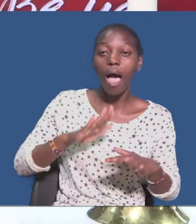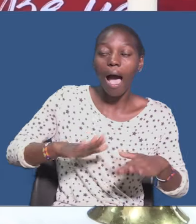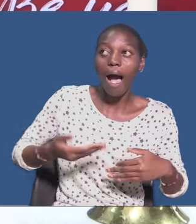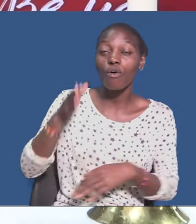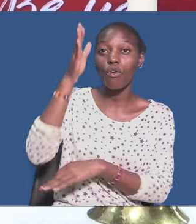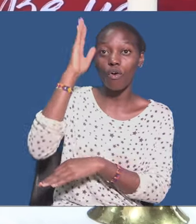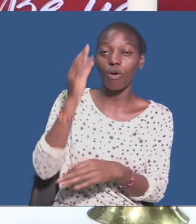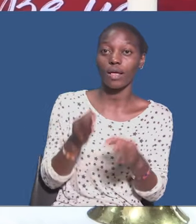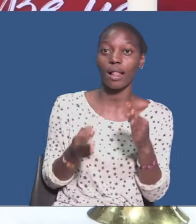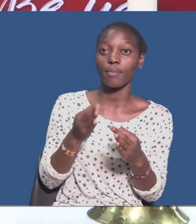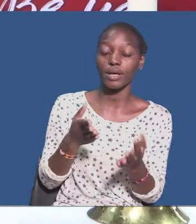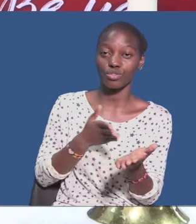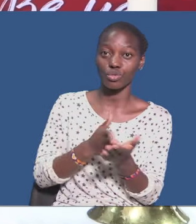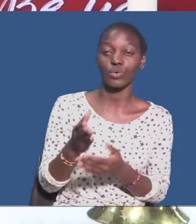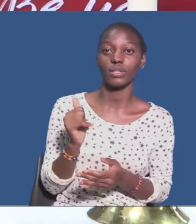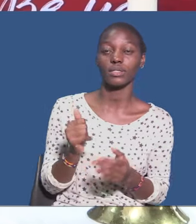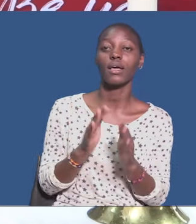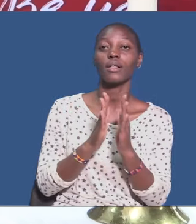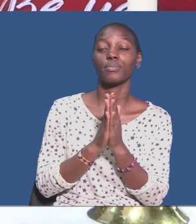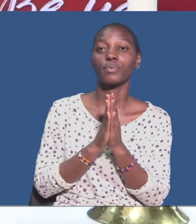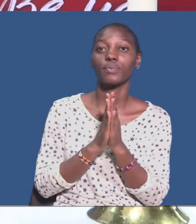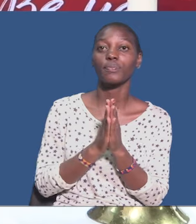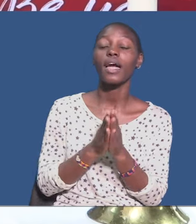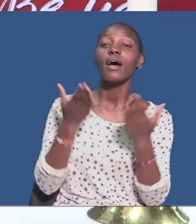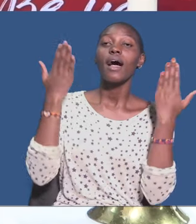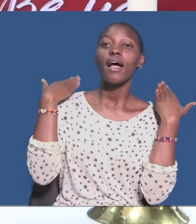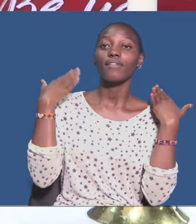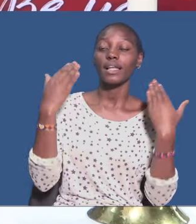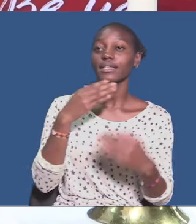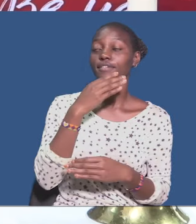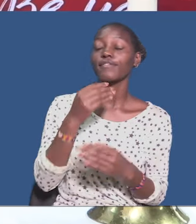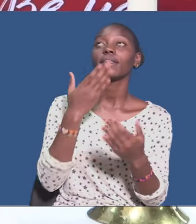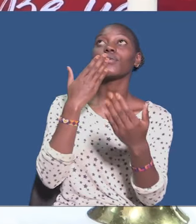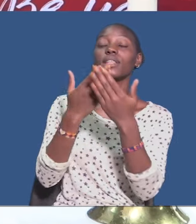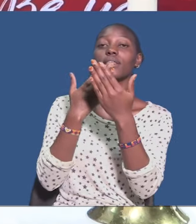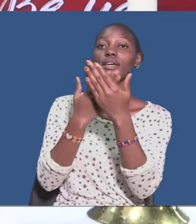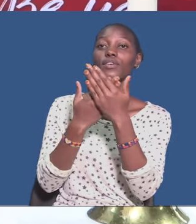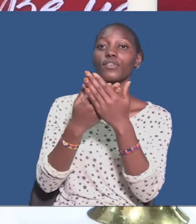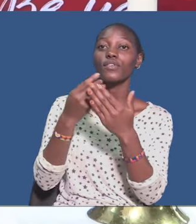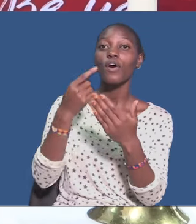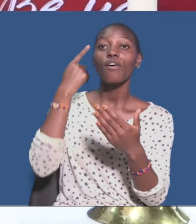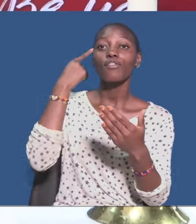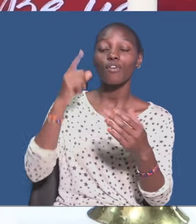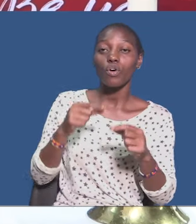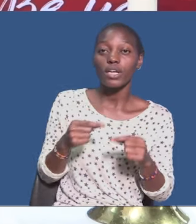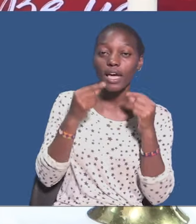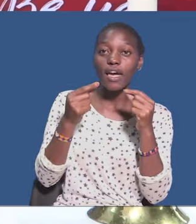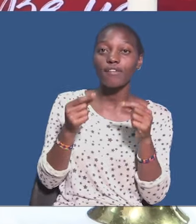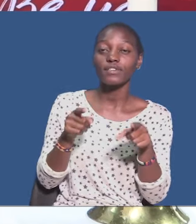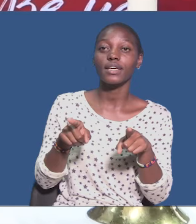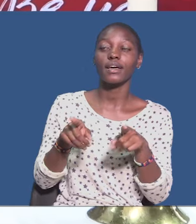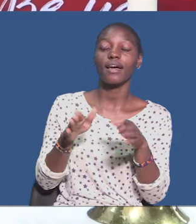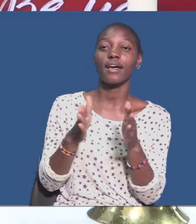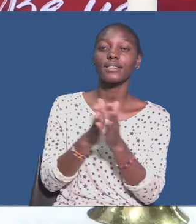justifies us through it. Let us pray. Everlasting Father, we thank you for the gift and blessing of your